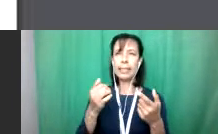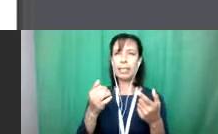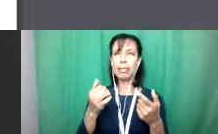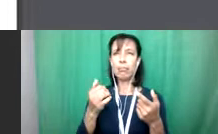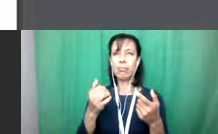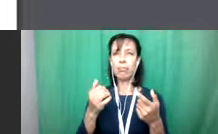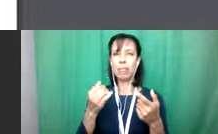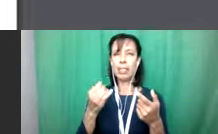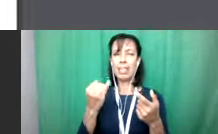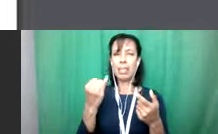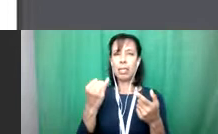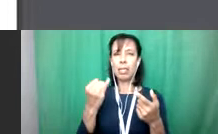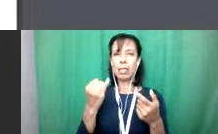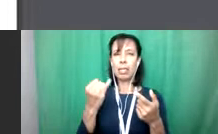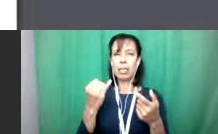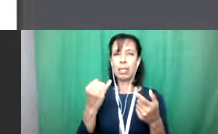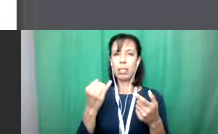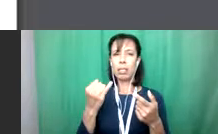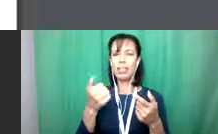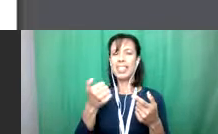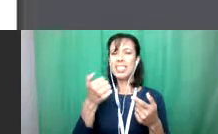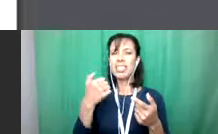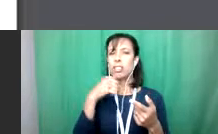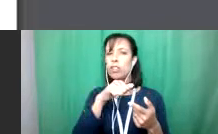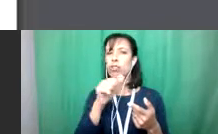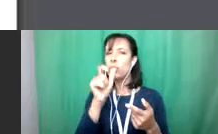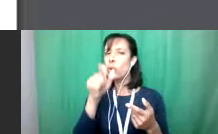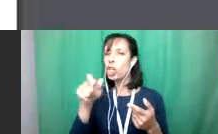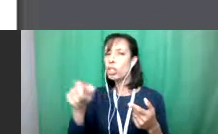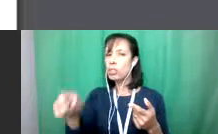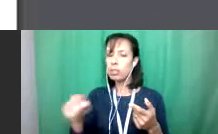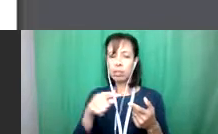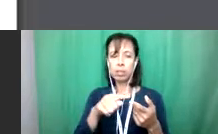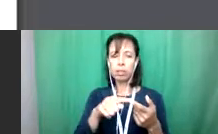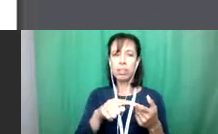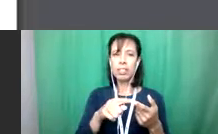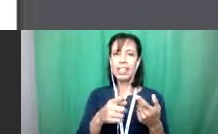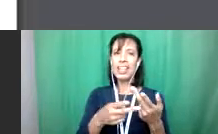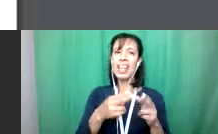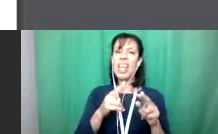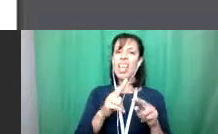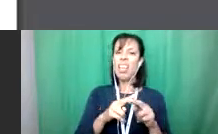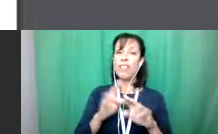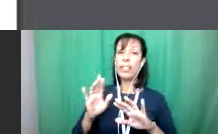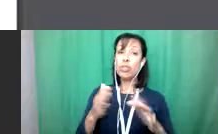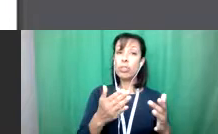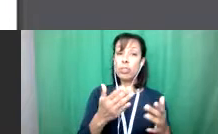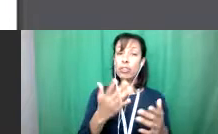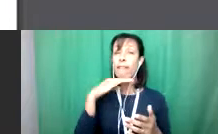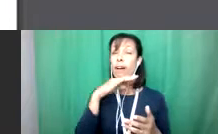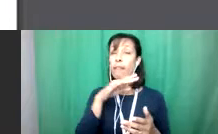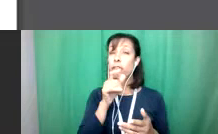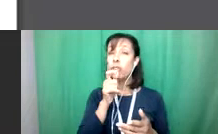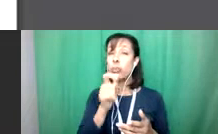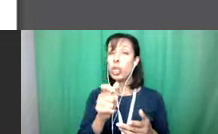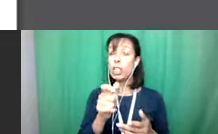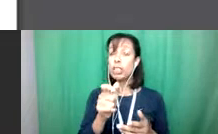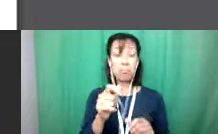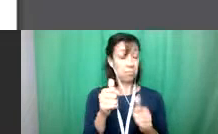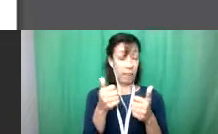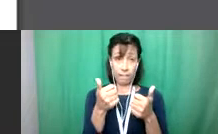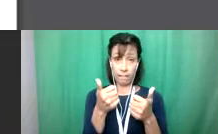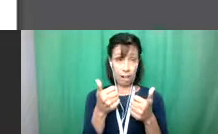here the indicative word count. This is indicative. If your introduction is 500 words long, that's not a problem. If your introduction